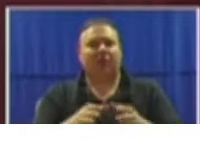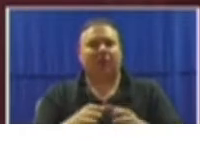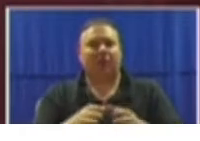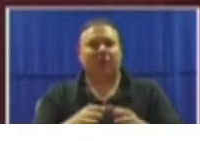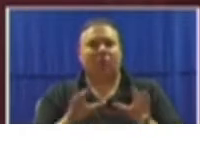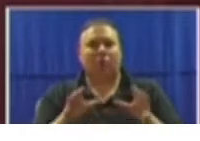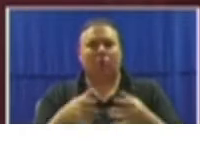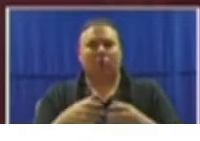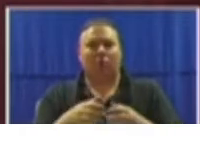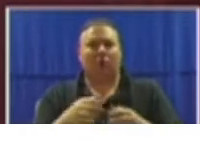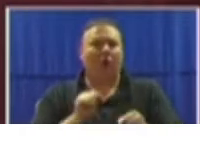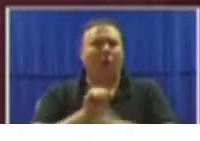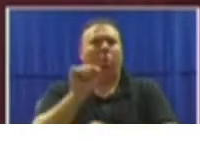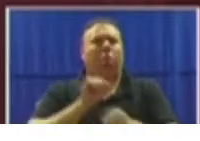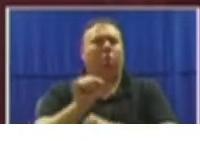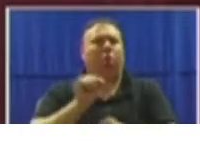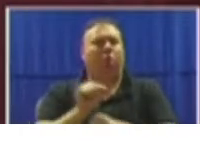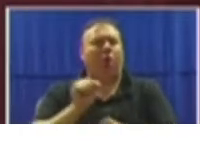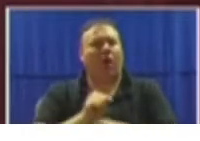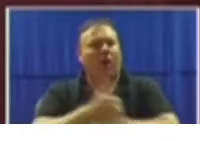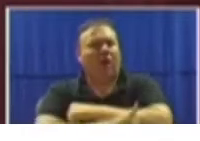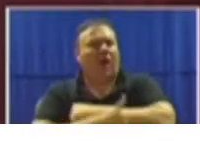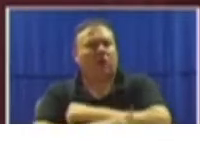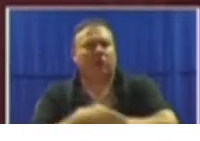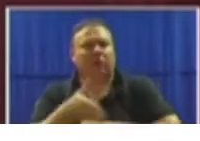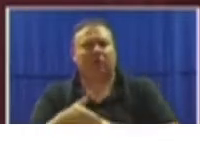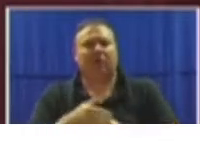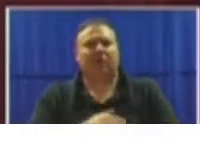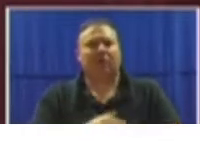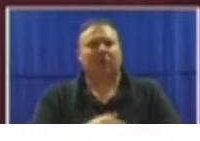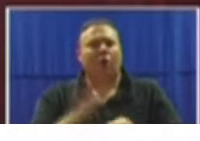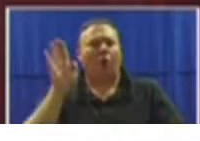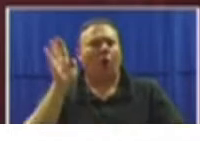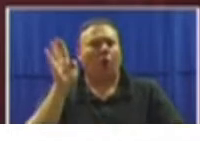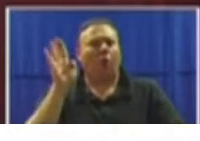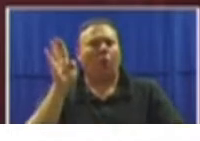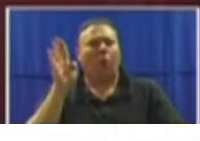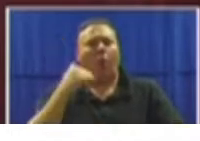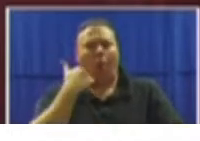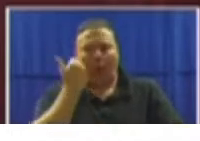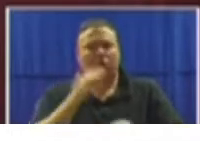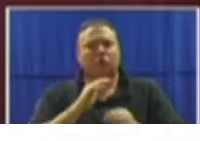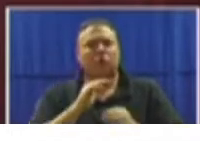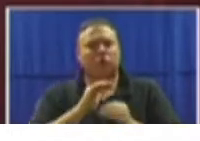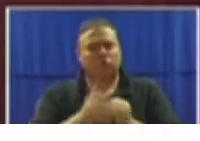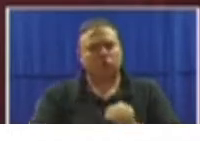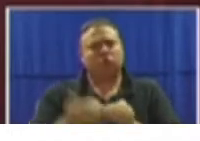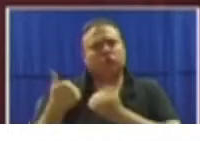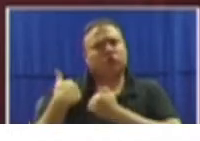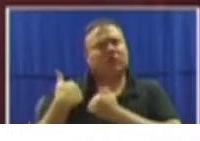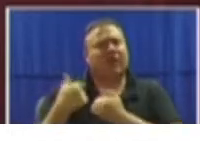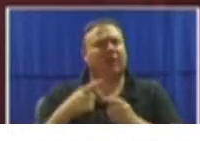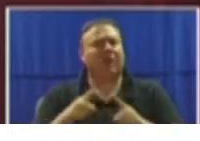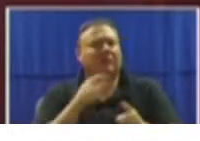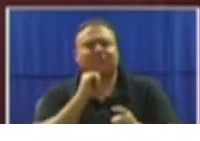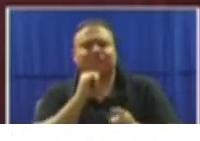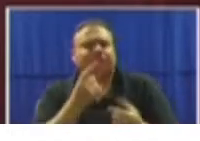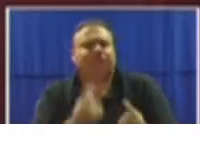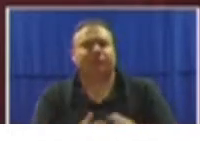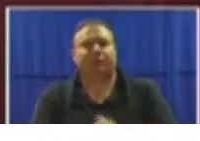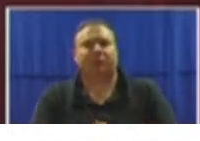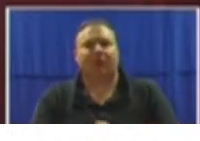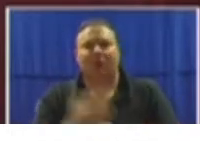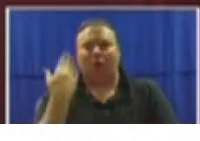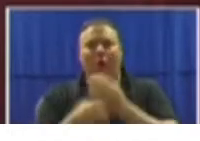towards a very nation it swore an oath to protect for both current and future generations. Last year we bore witness to the